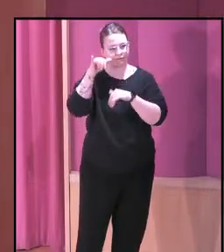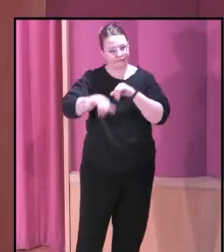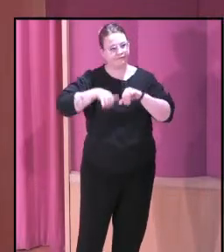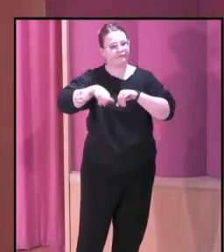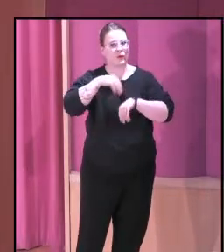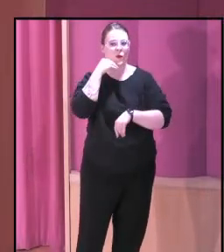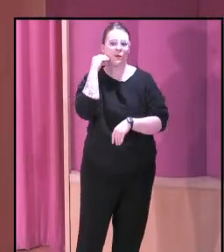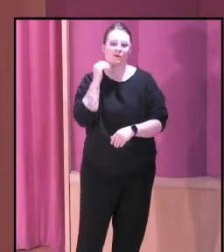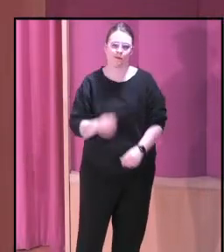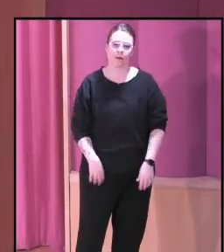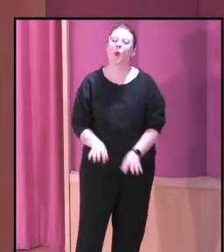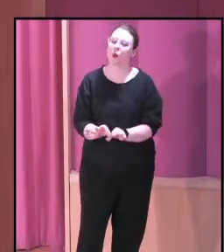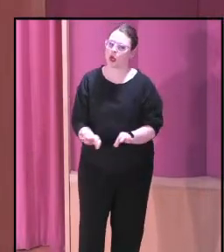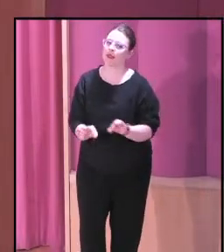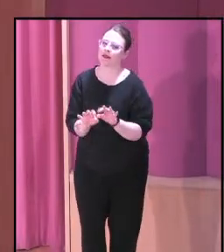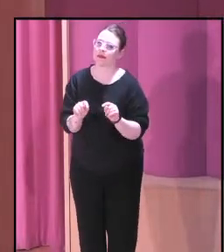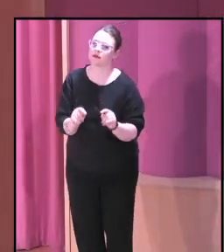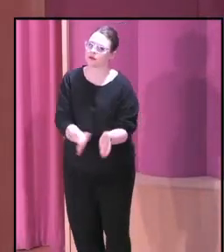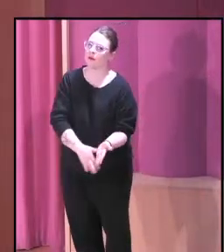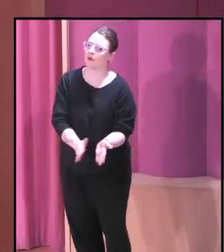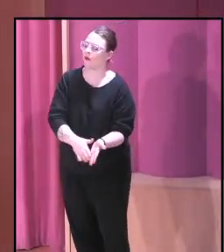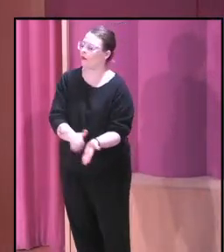Clearly worth every minute.